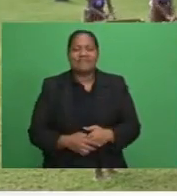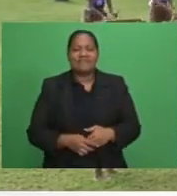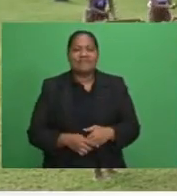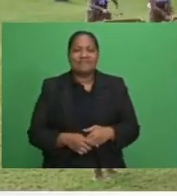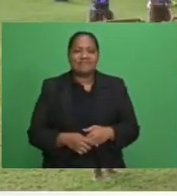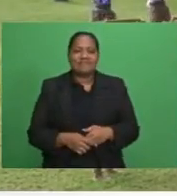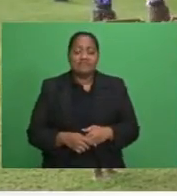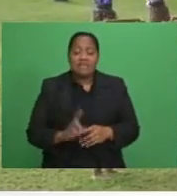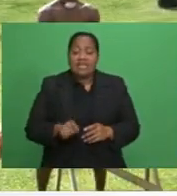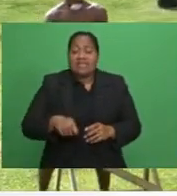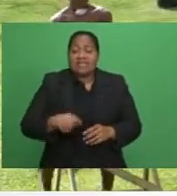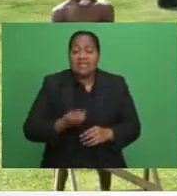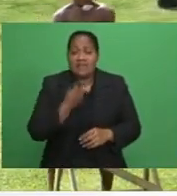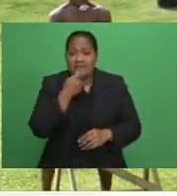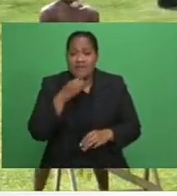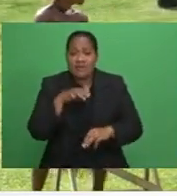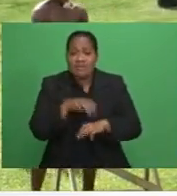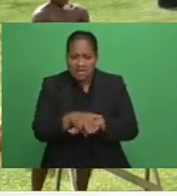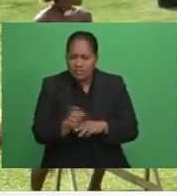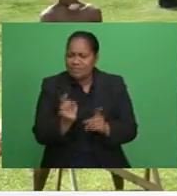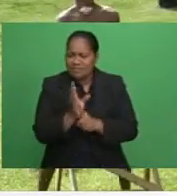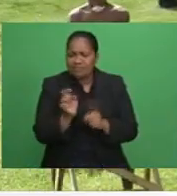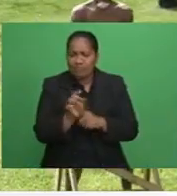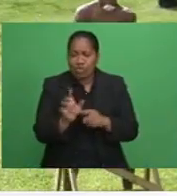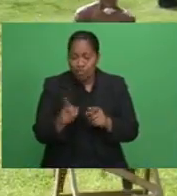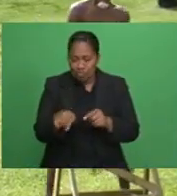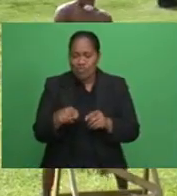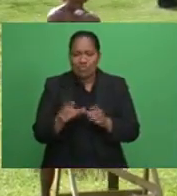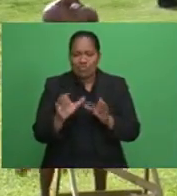few months will also be critical for these groups.